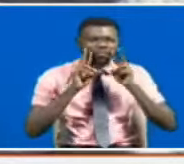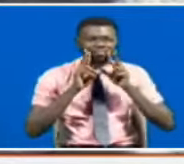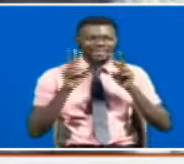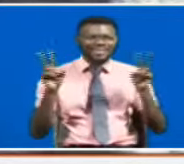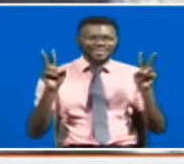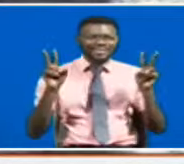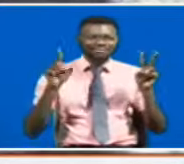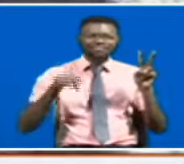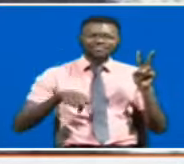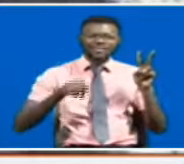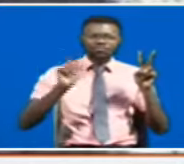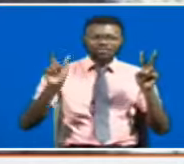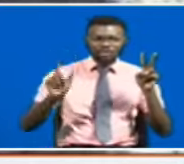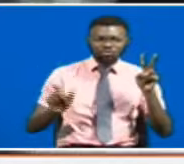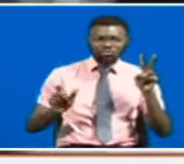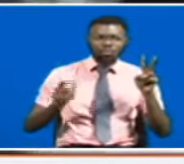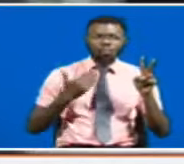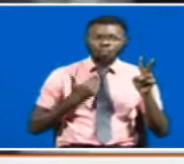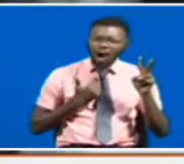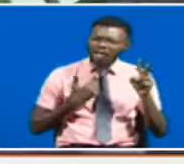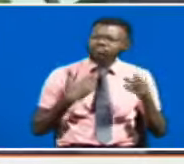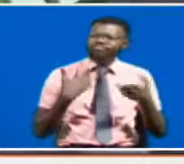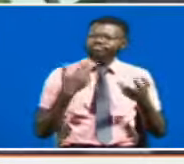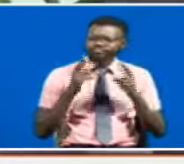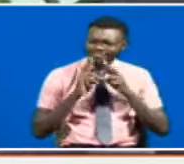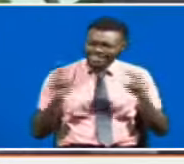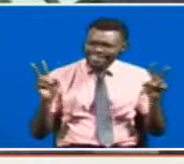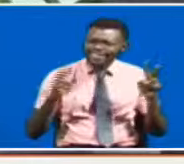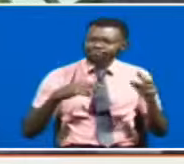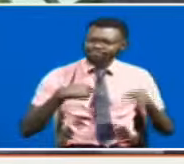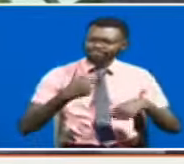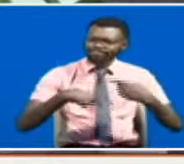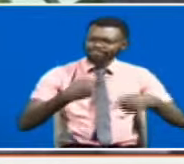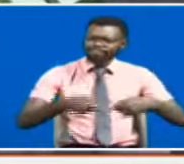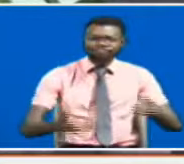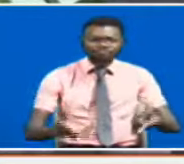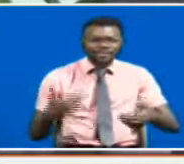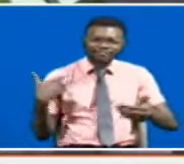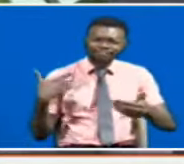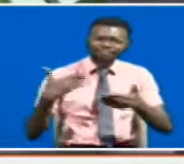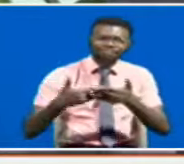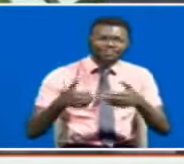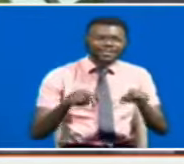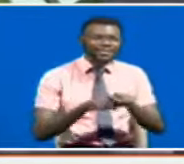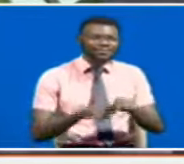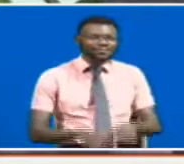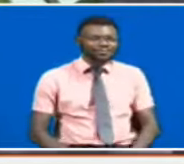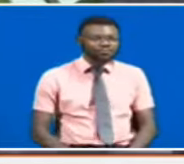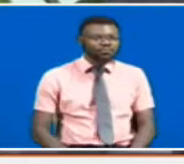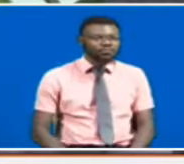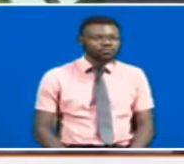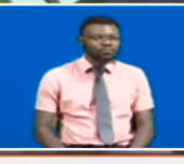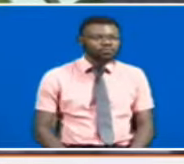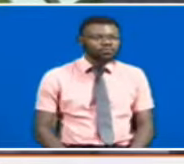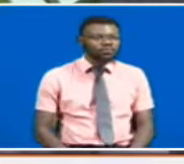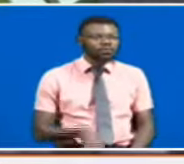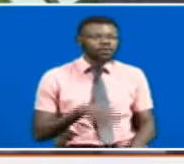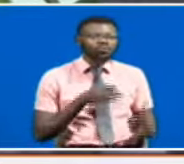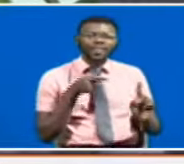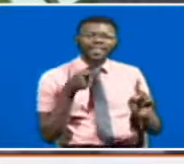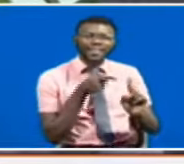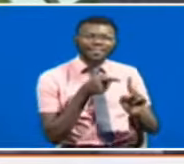the region that we continue to enjoy. Our main interest is to bring harmony and